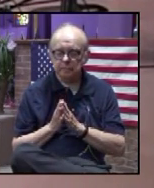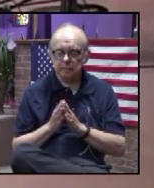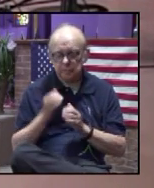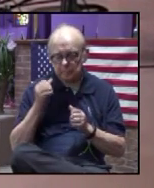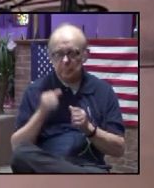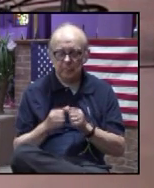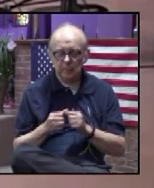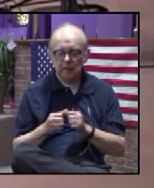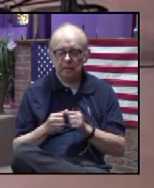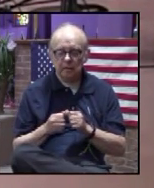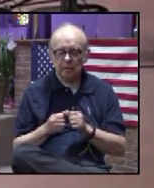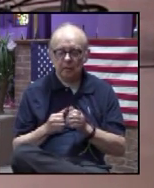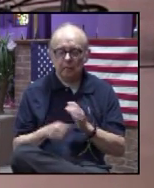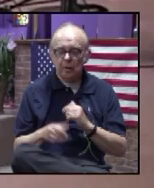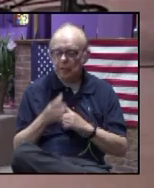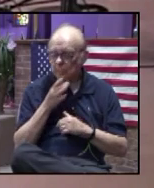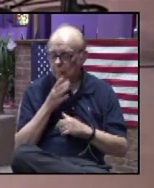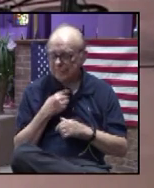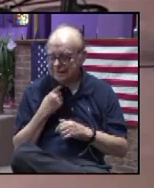Remember what she said?